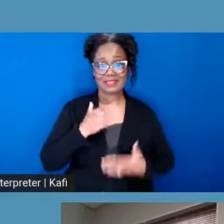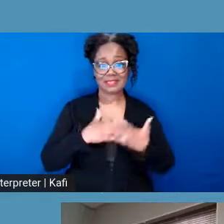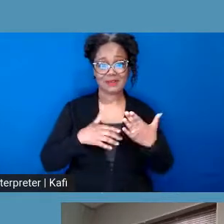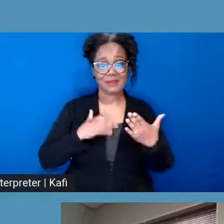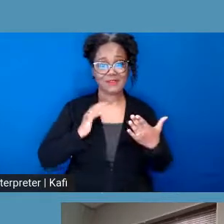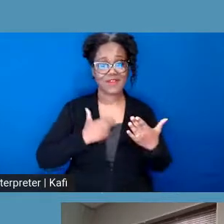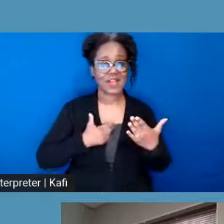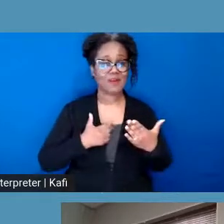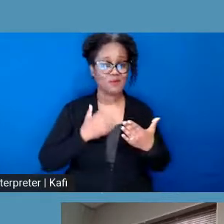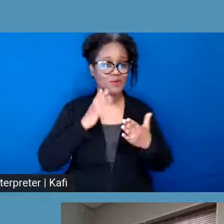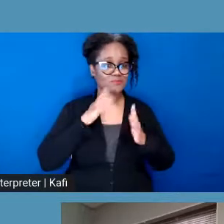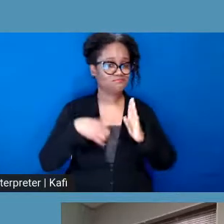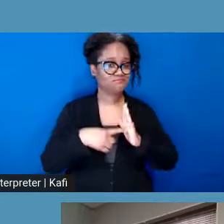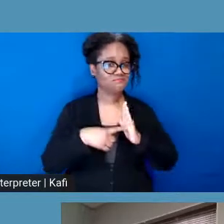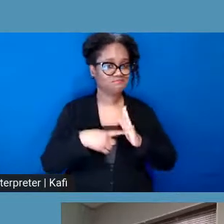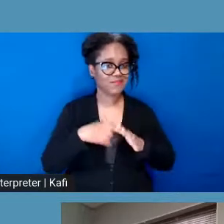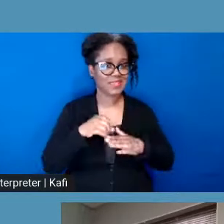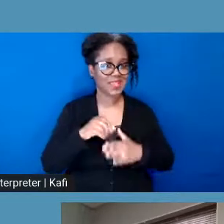So.